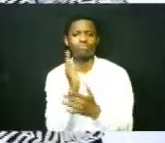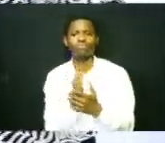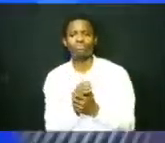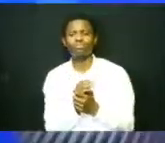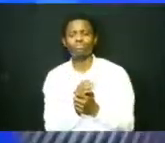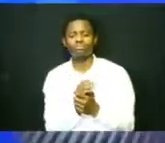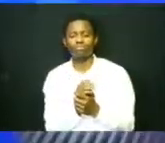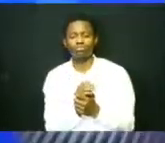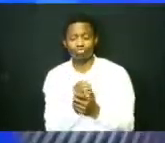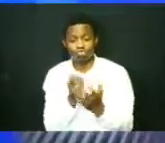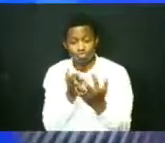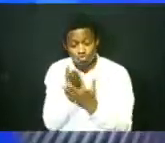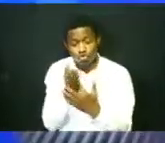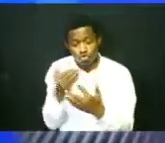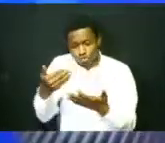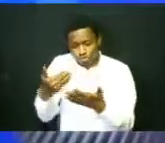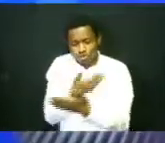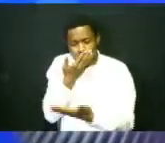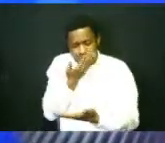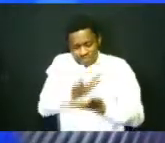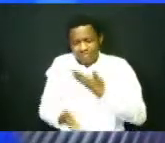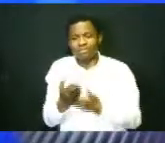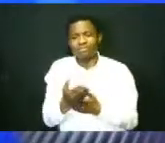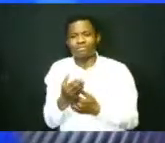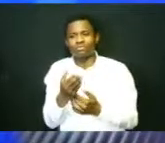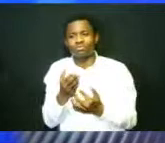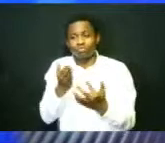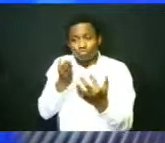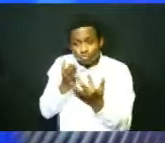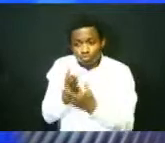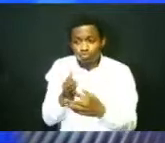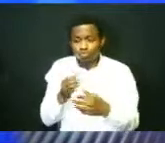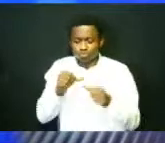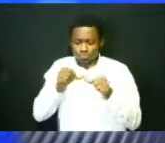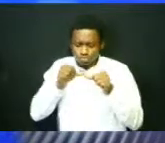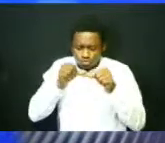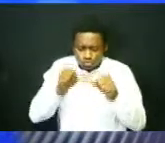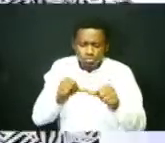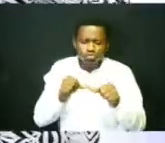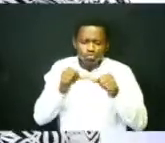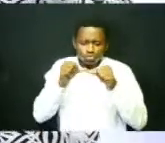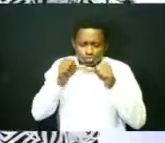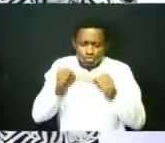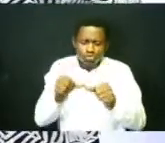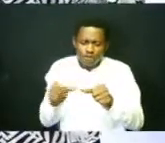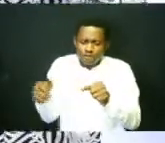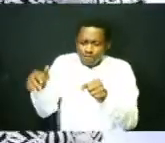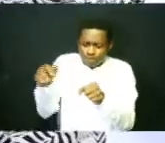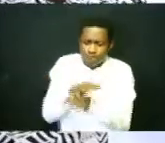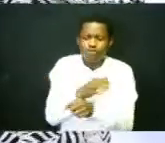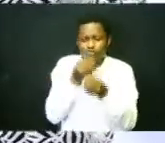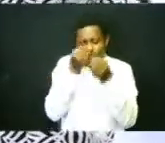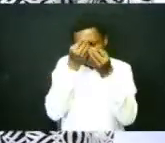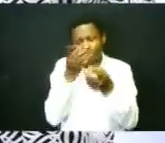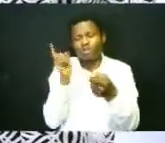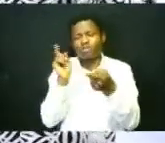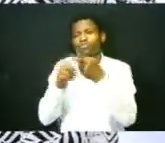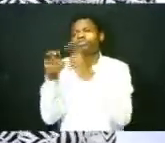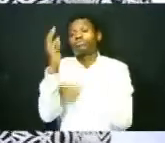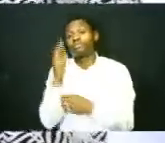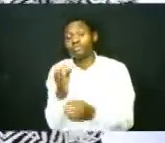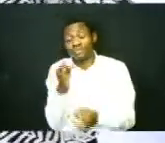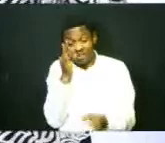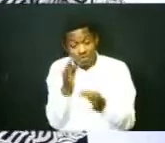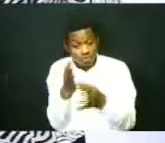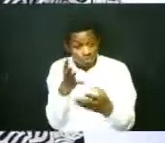the new birth. Away and a mouth of frost on and through continuing in the total obedience of God. And say about cosso, I use sweetie and so I'm a want to